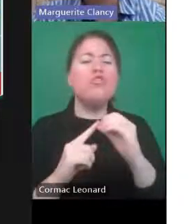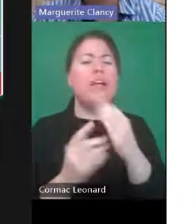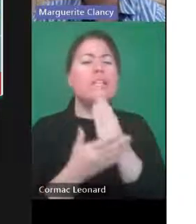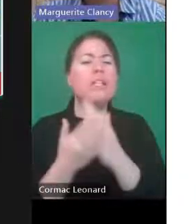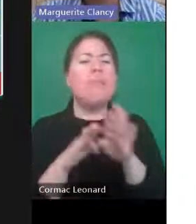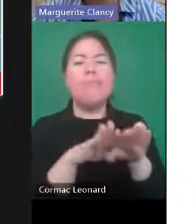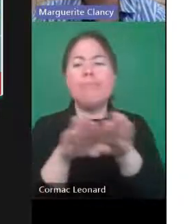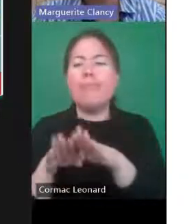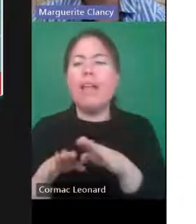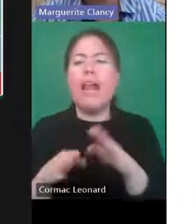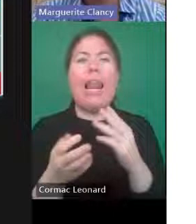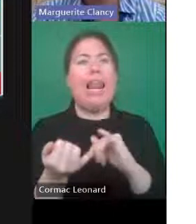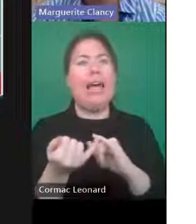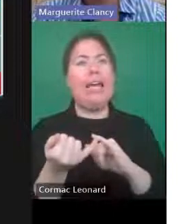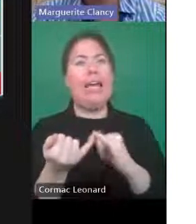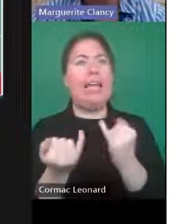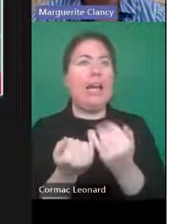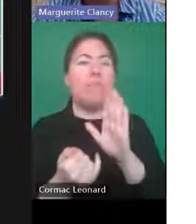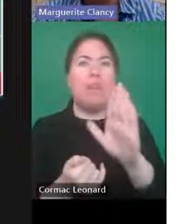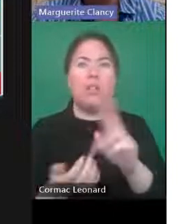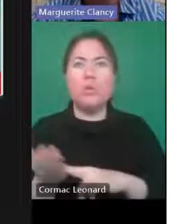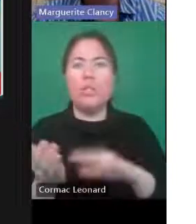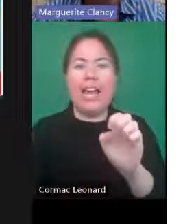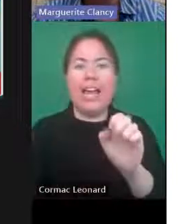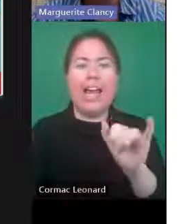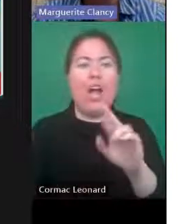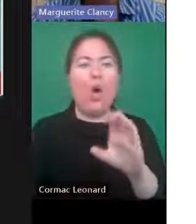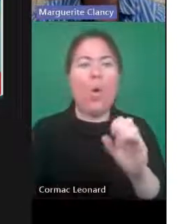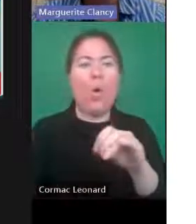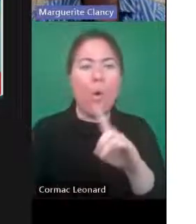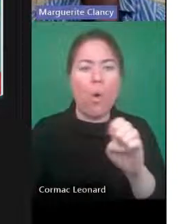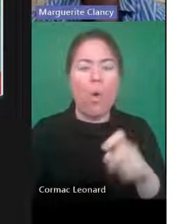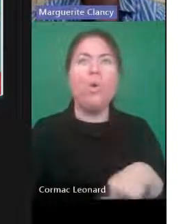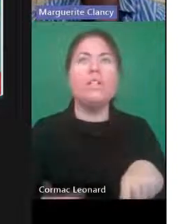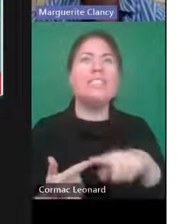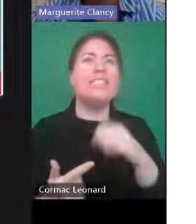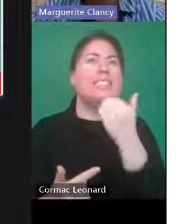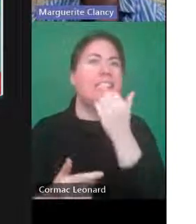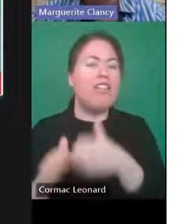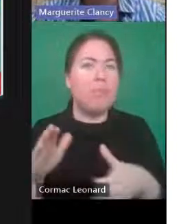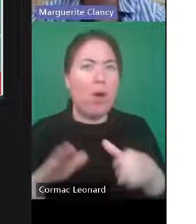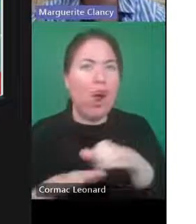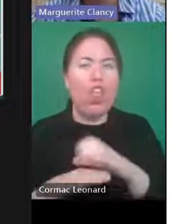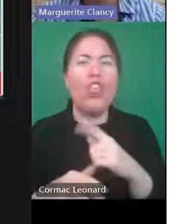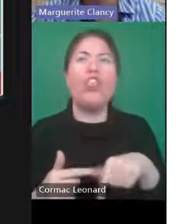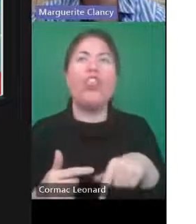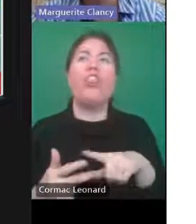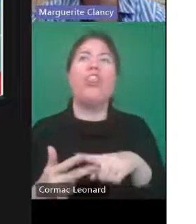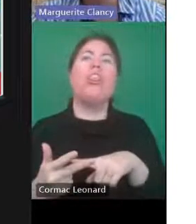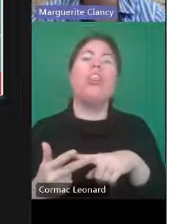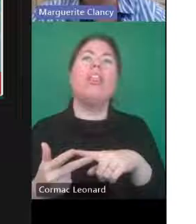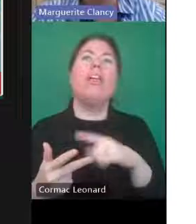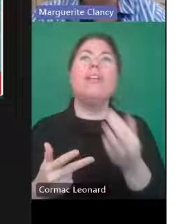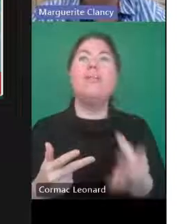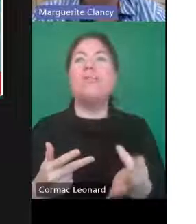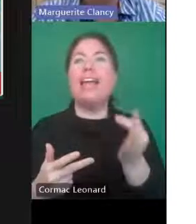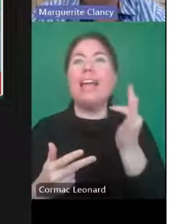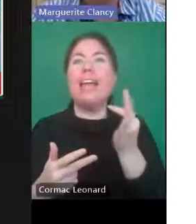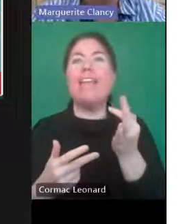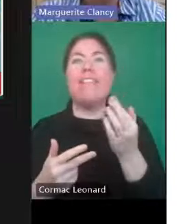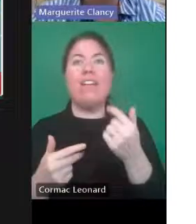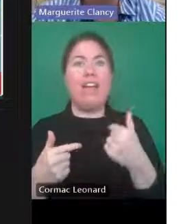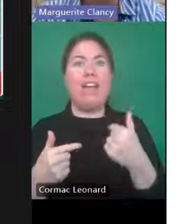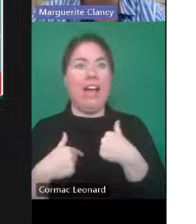air code, the ability to, date of births, the ability to be able to, if you're submitting from a